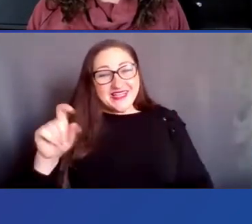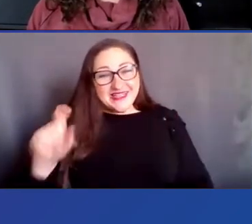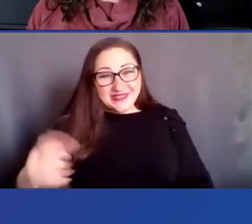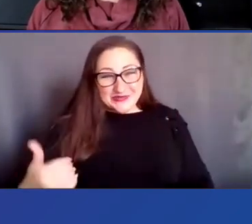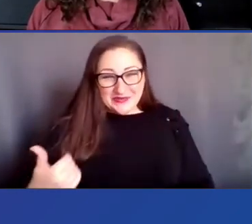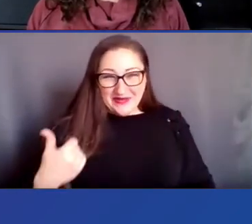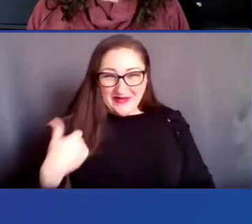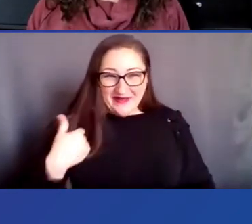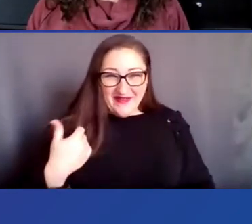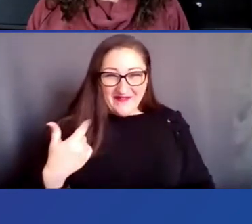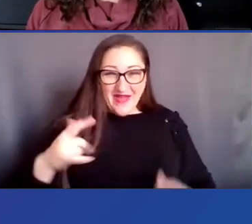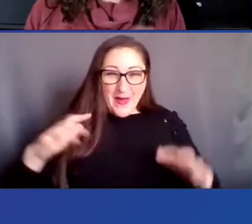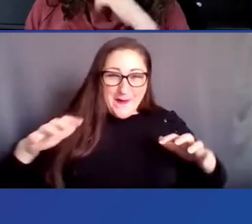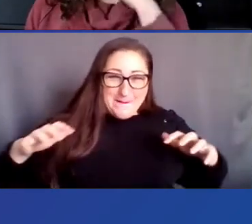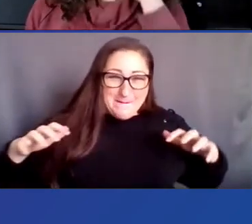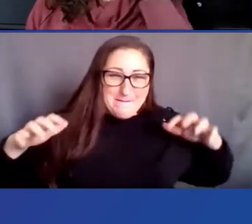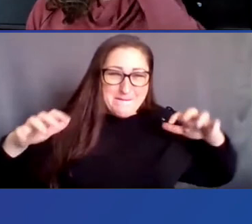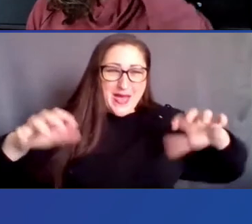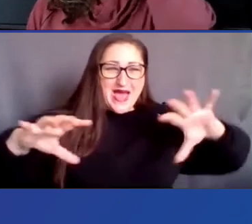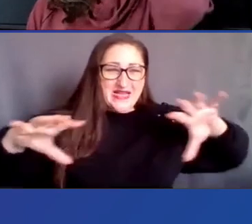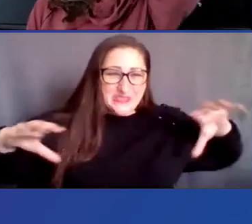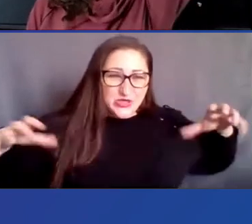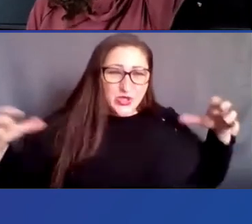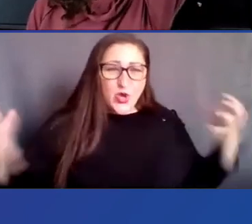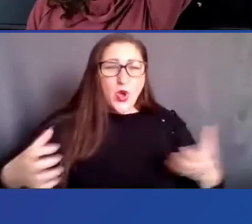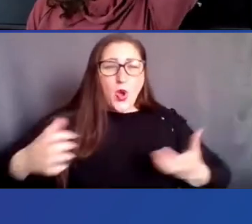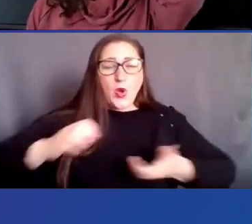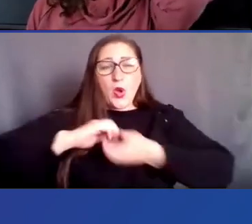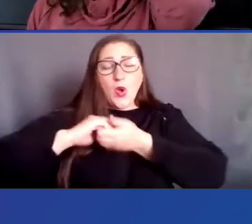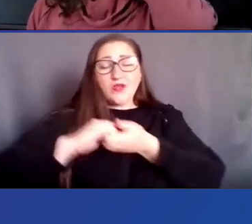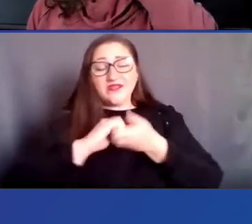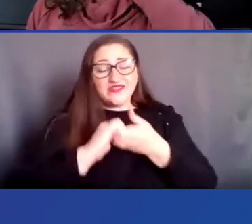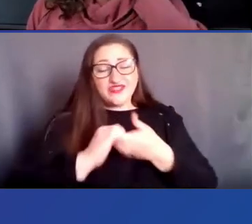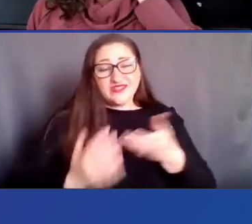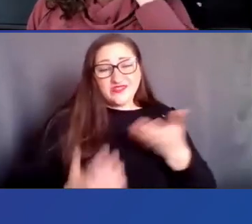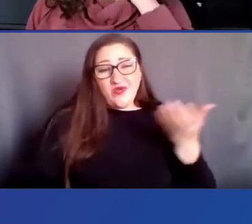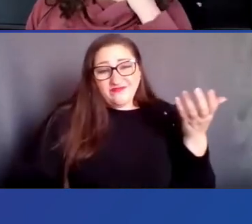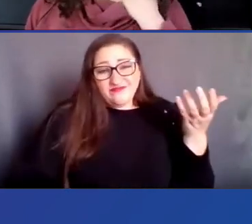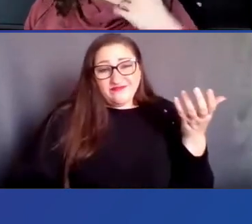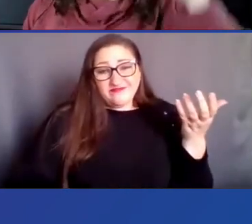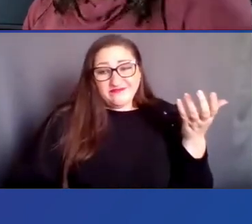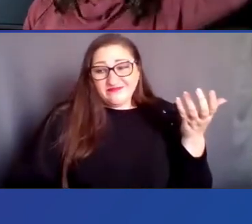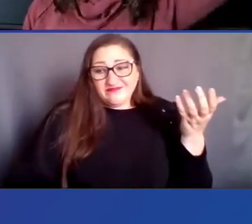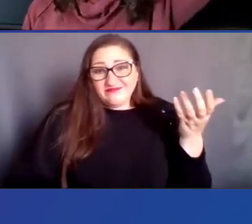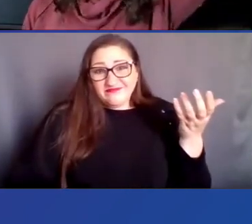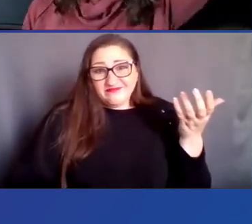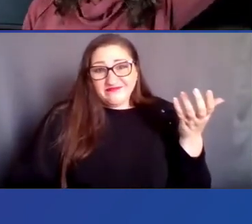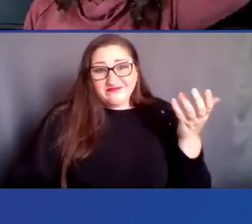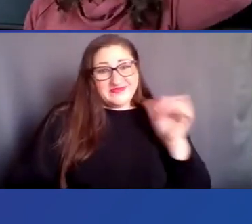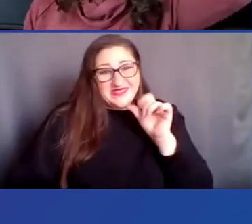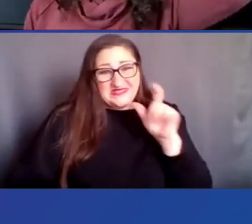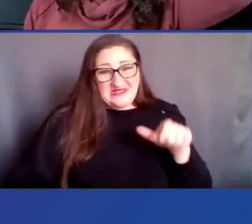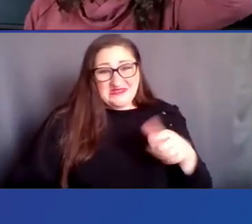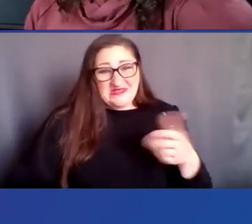mass coalitions when, you know, that necessarily doesn't need to be the point.